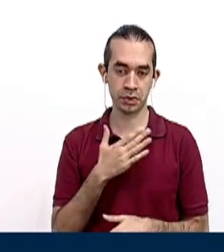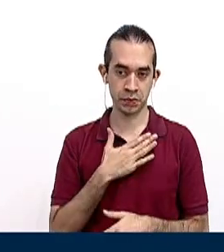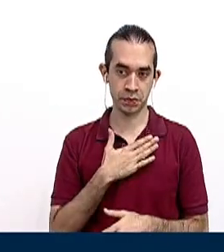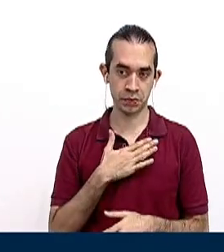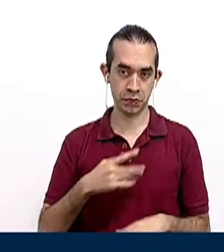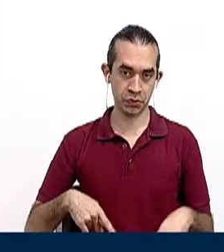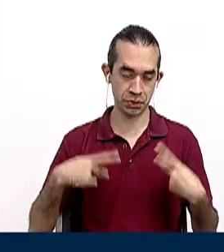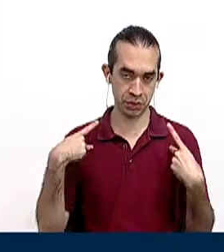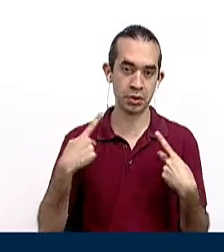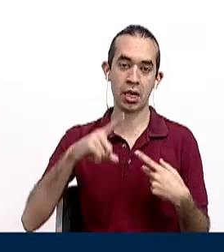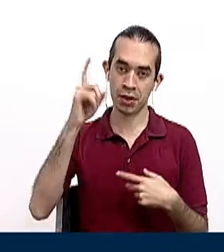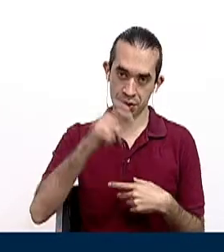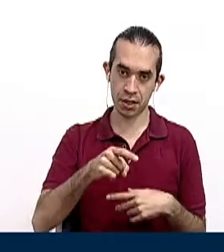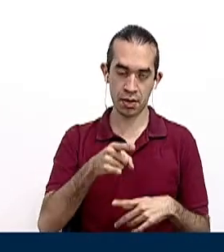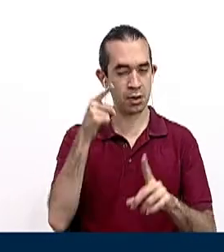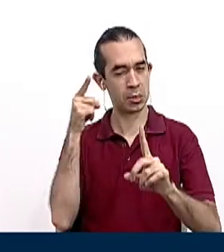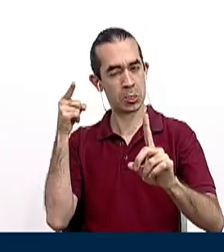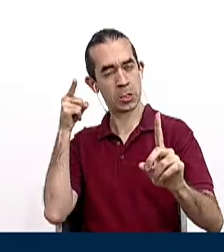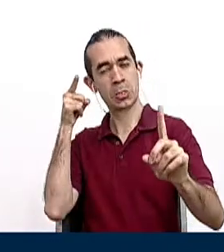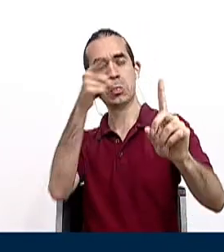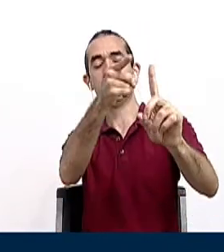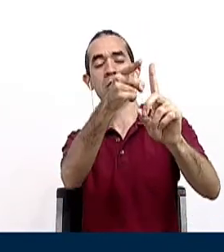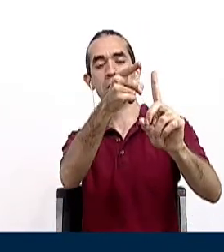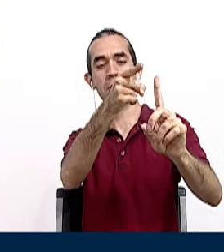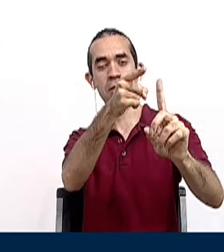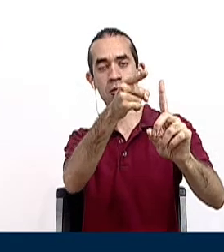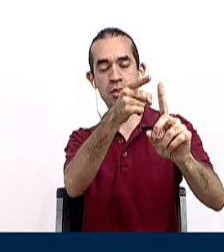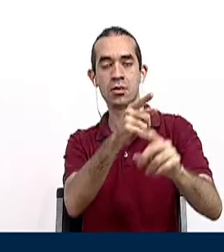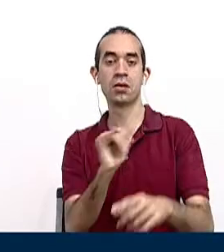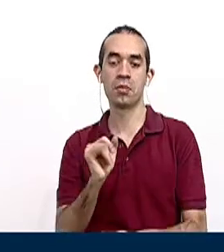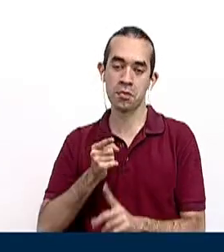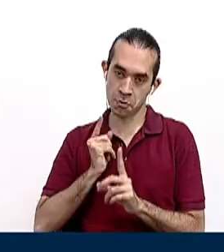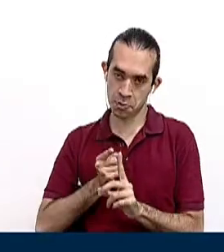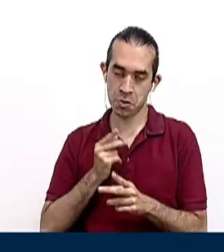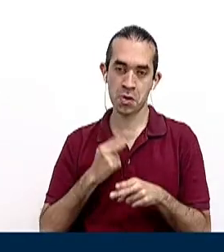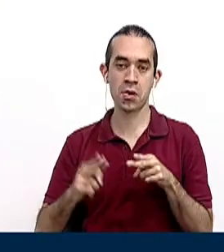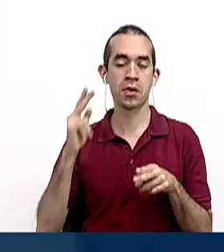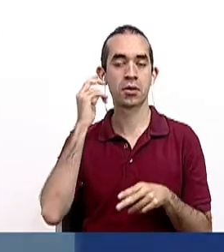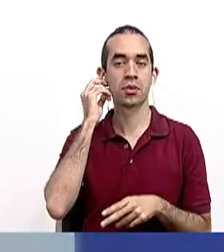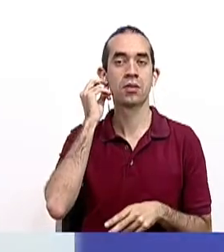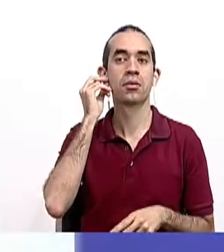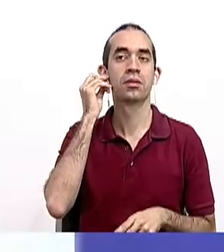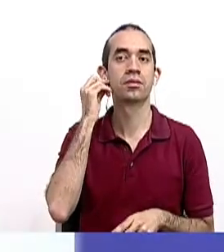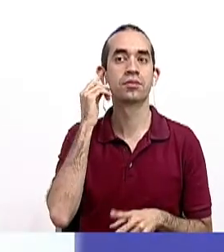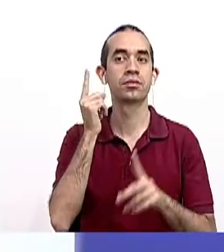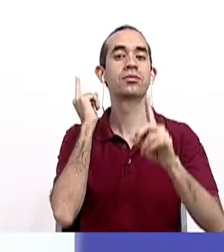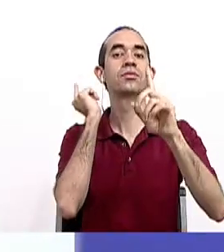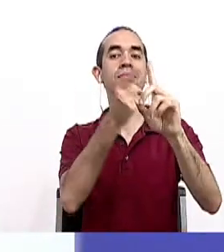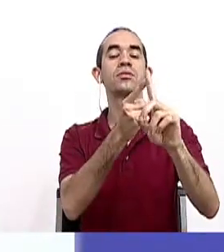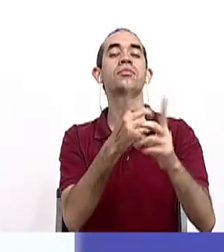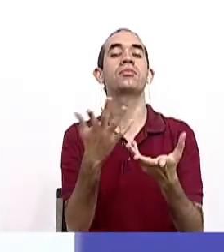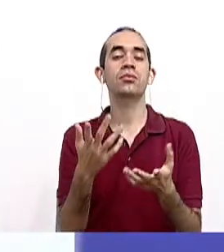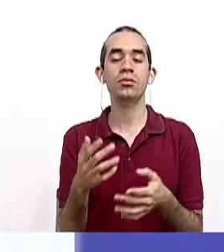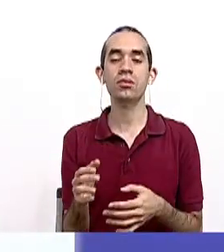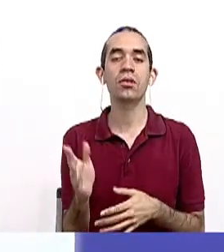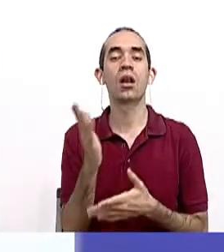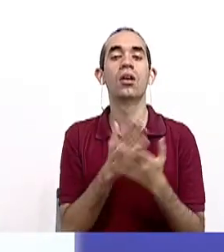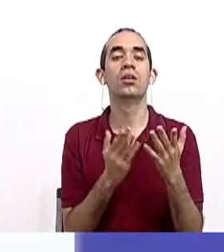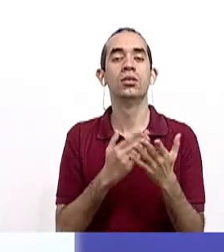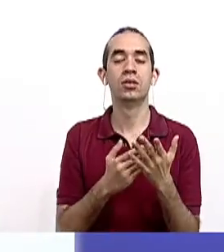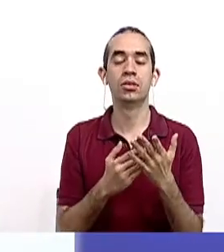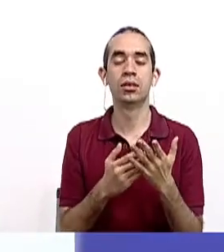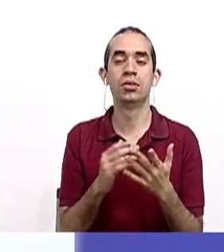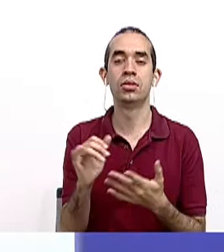life, you must have lofty goals and short-term goals. So a lofty goal is actually one goal that is